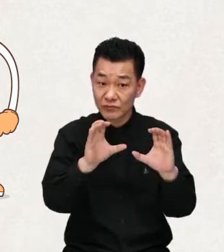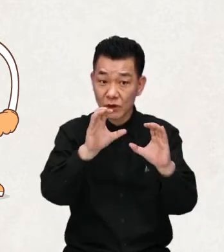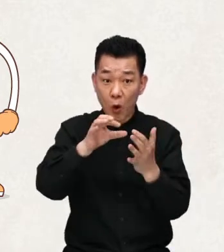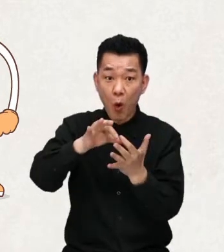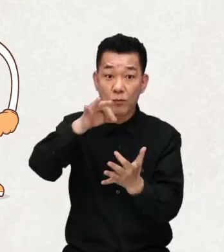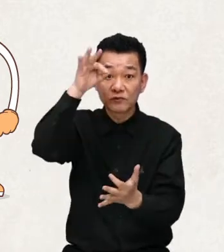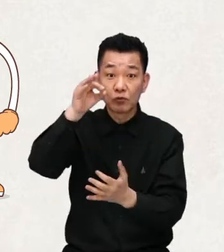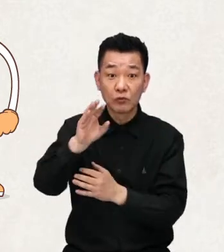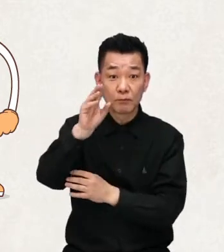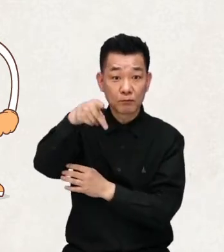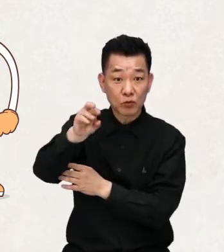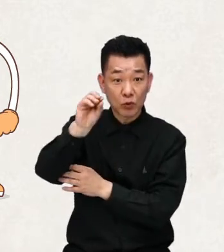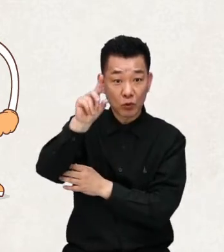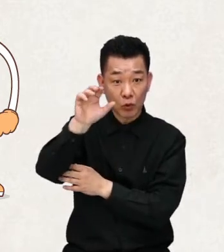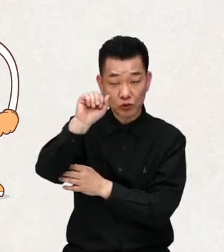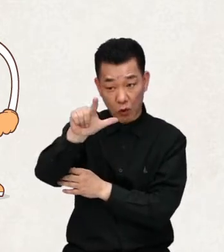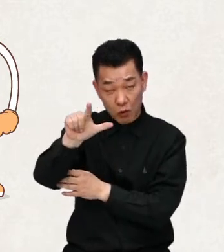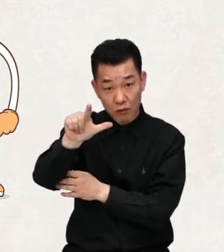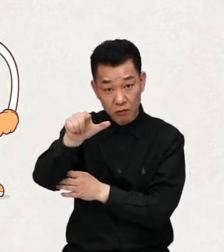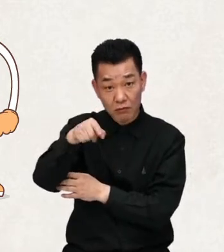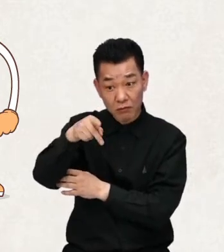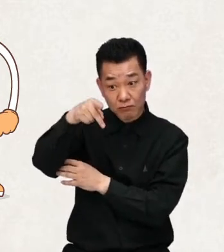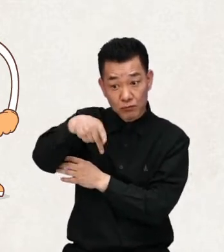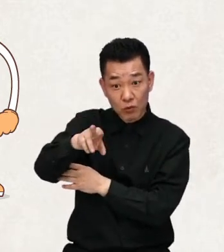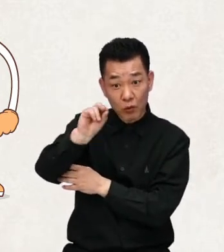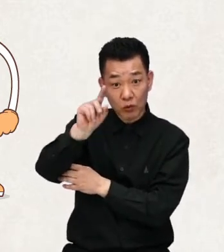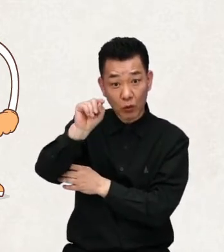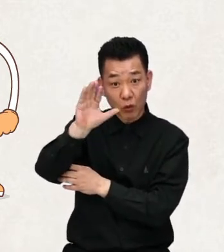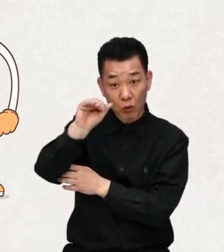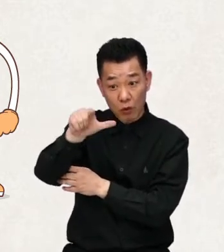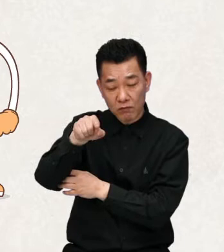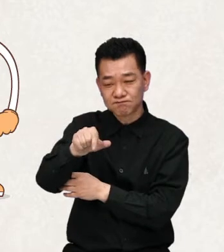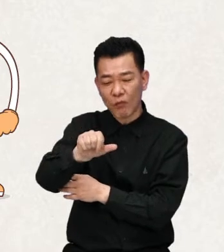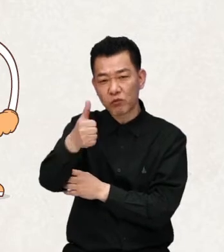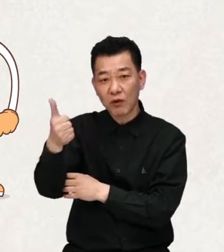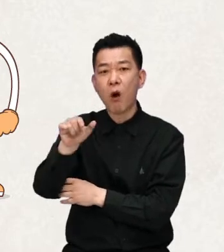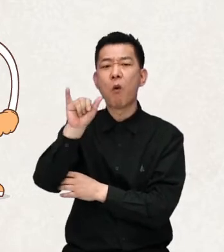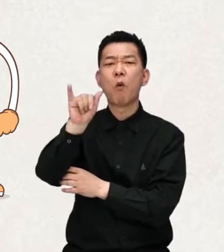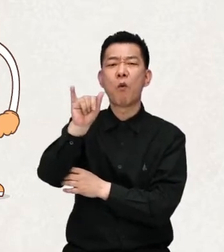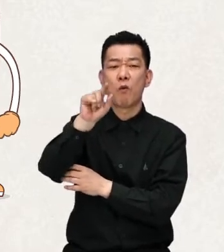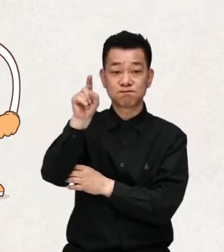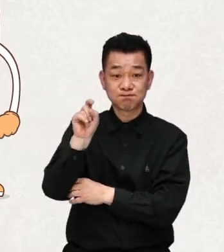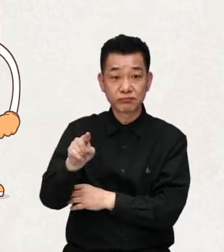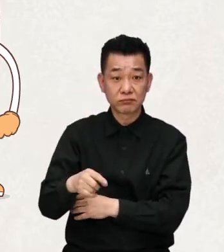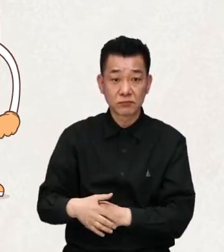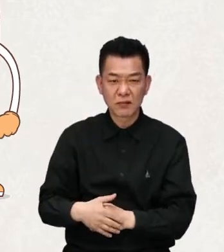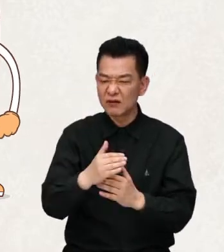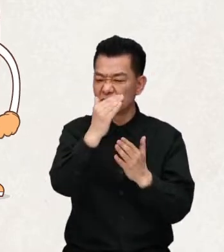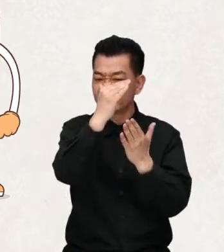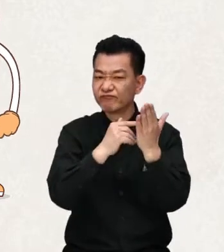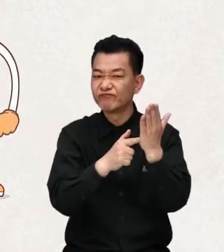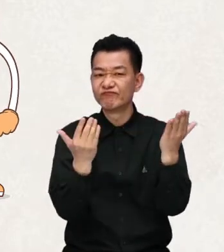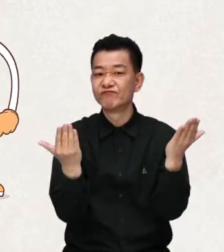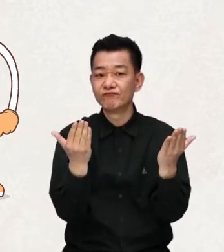actual convention. Oh, an optional protocol? What is it